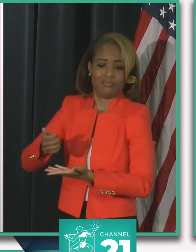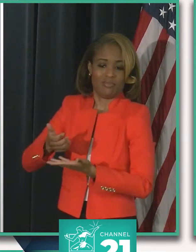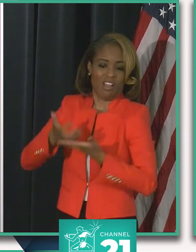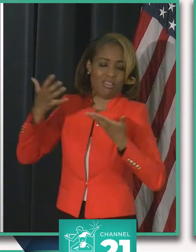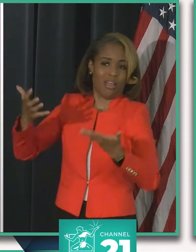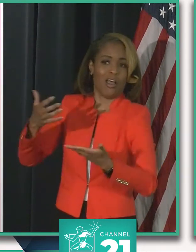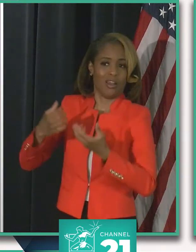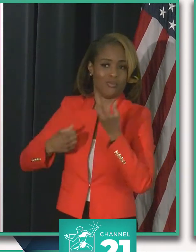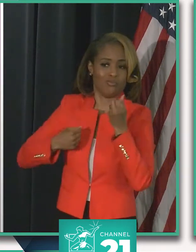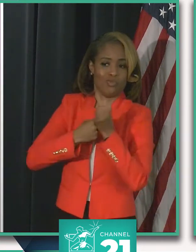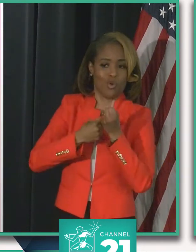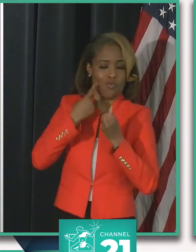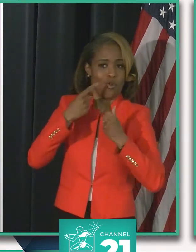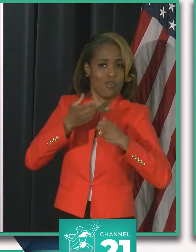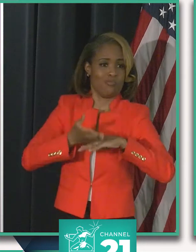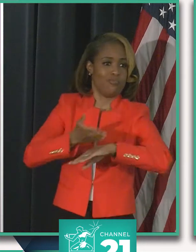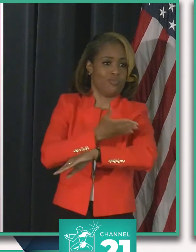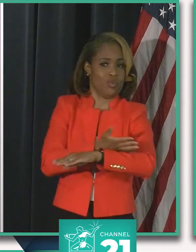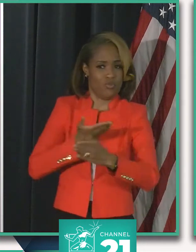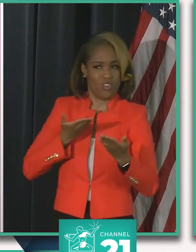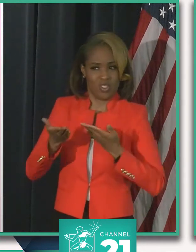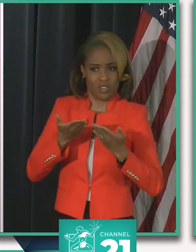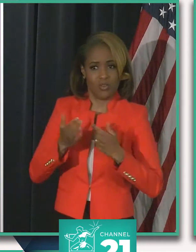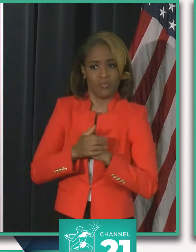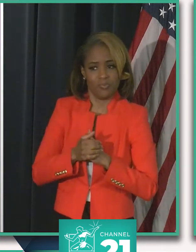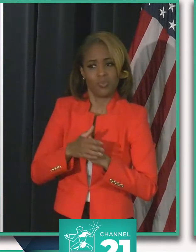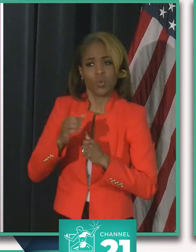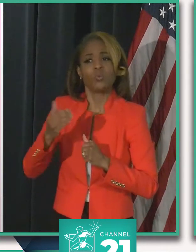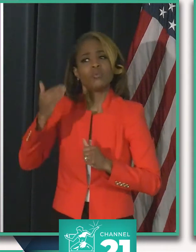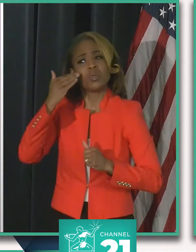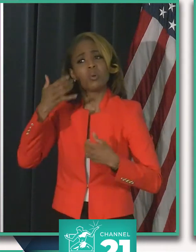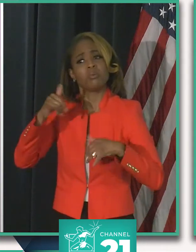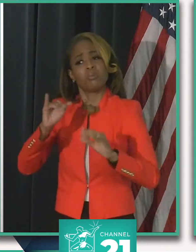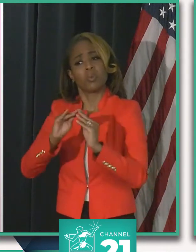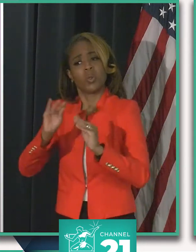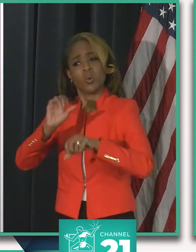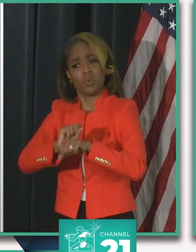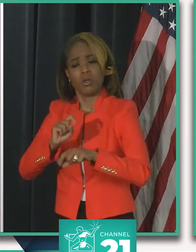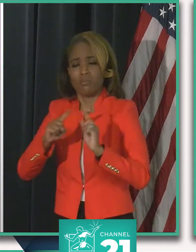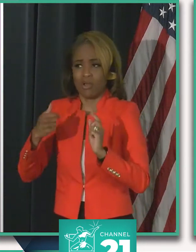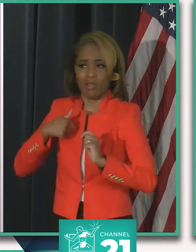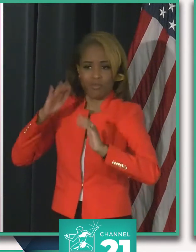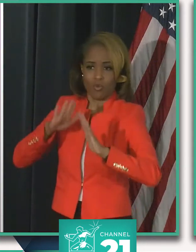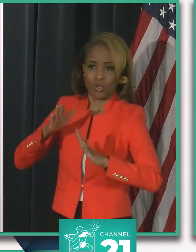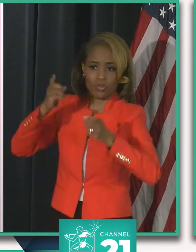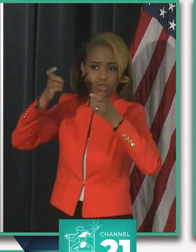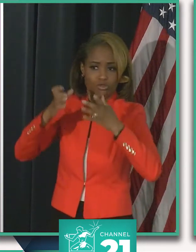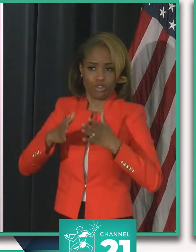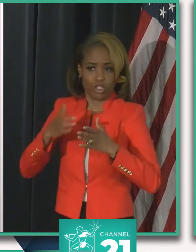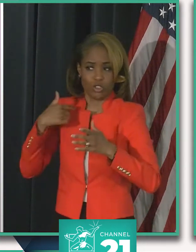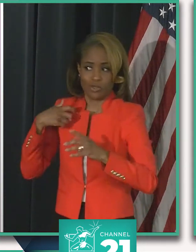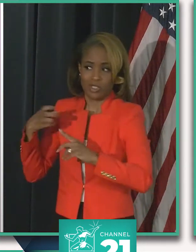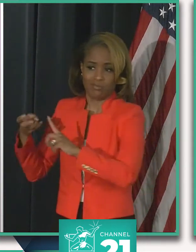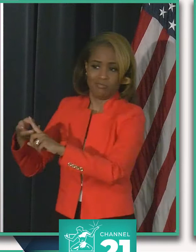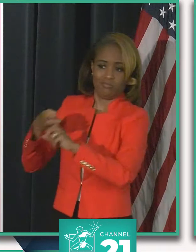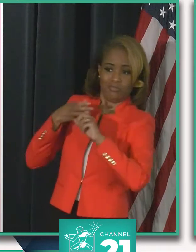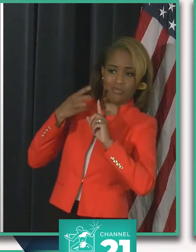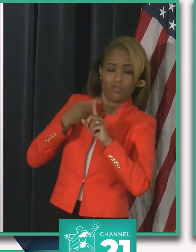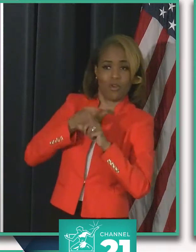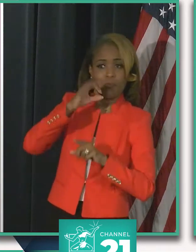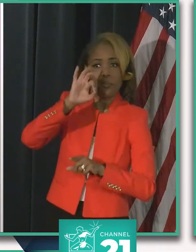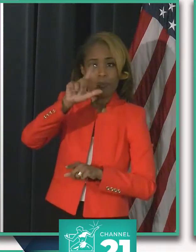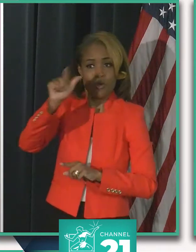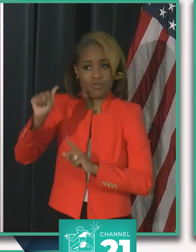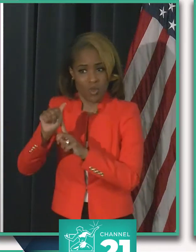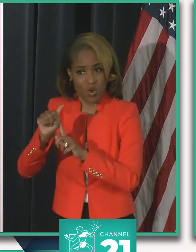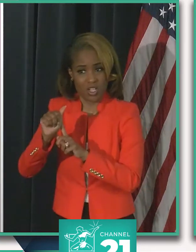that service. So we know it's not where it needs to be, but we've got a great director that we recruited from Florida.